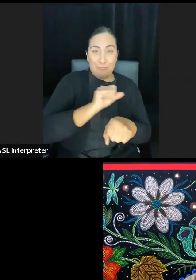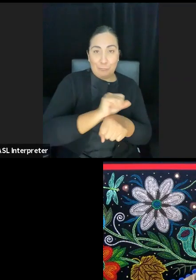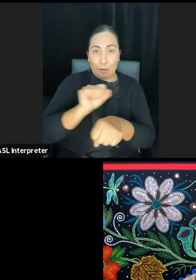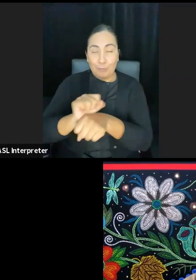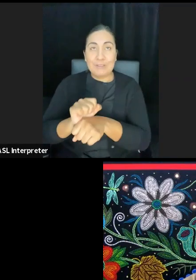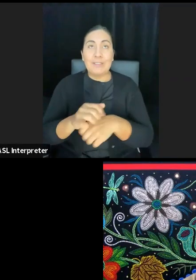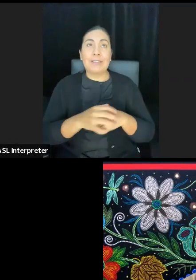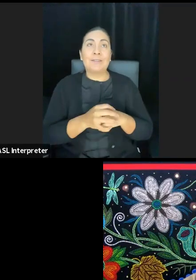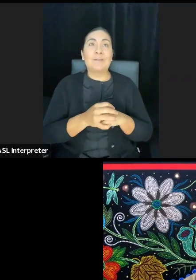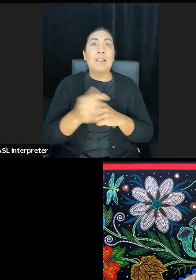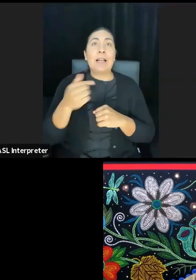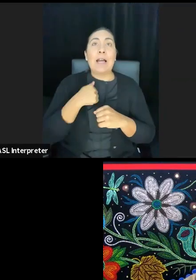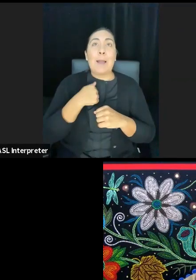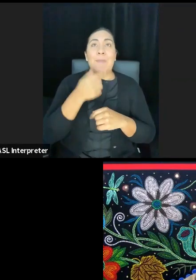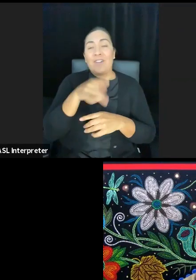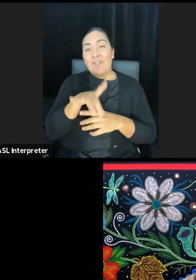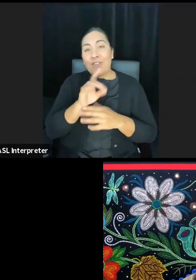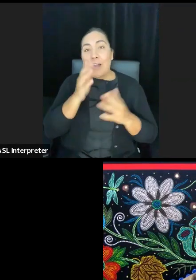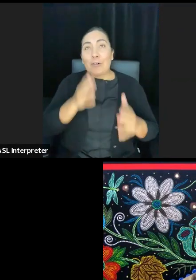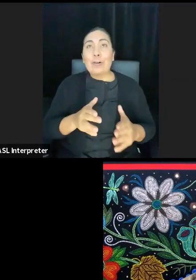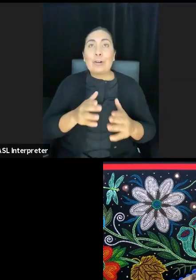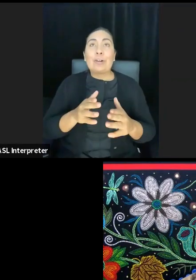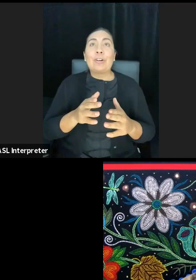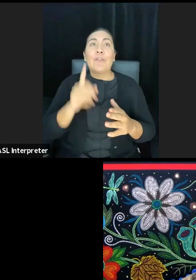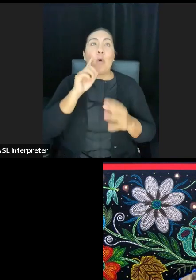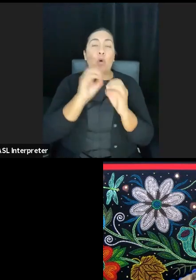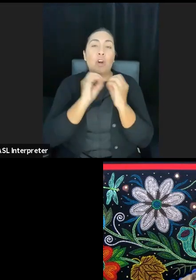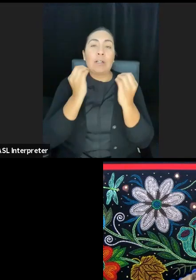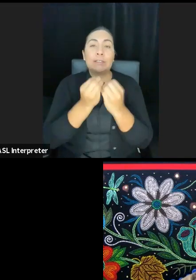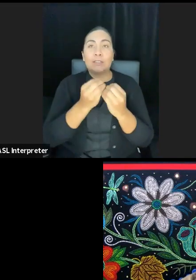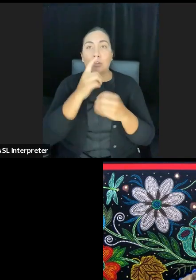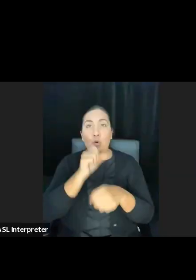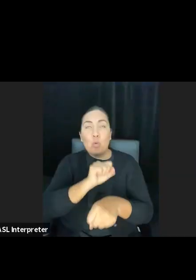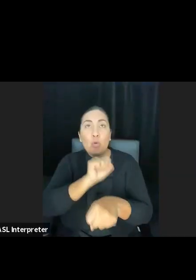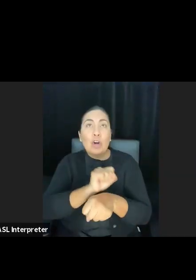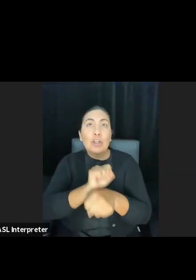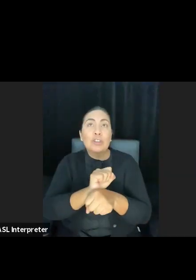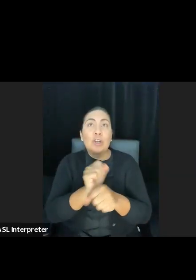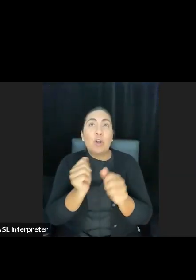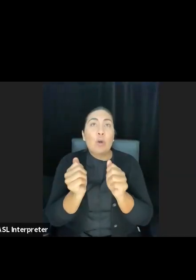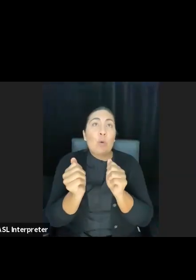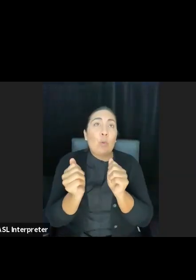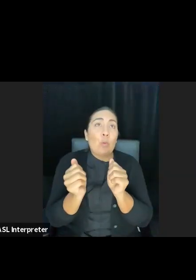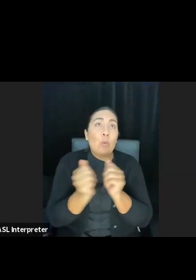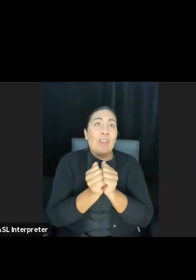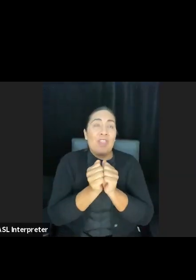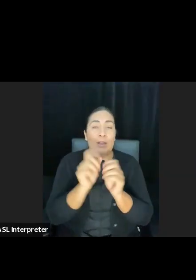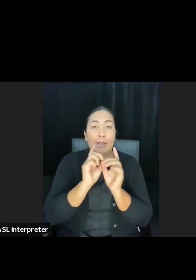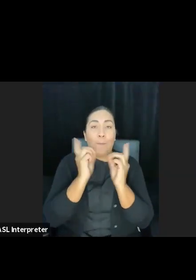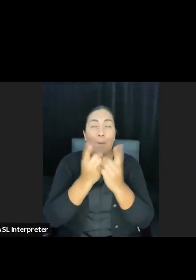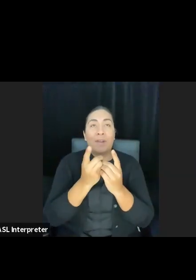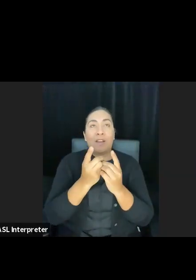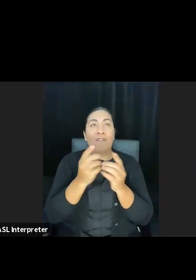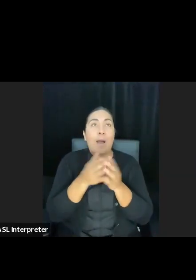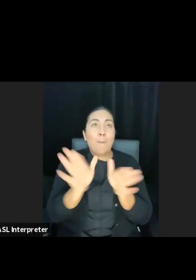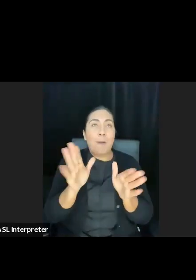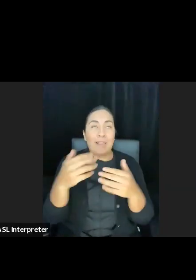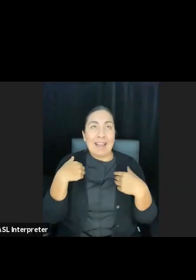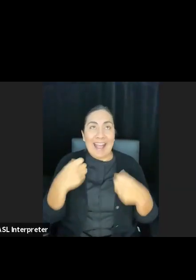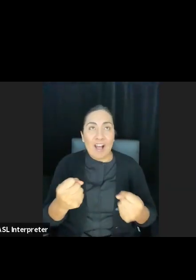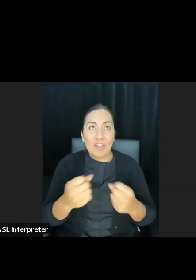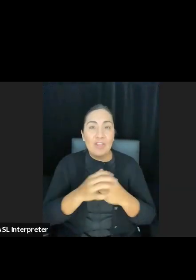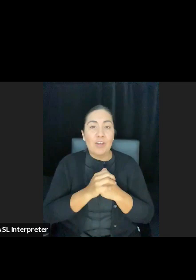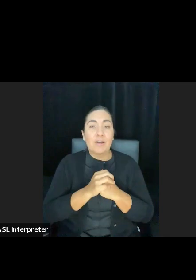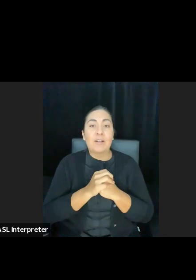intersection of creativity and civic life in rural communities, and a site-specific theater company, Place-Based Productions, telling history, stories, and